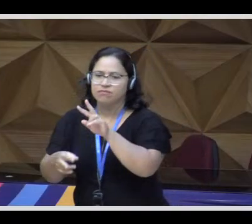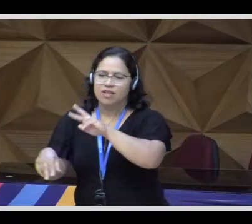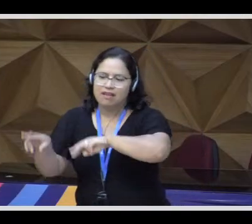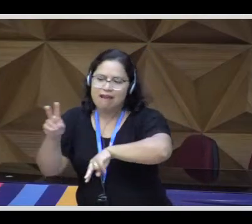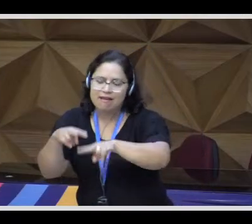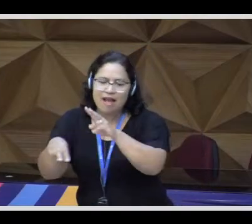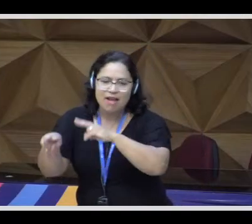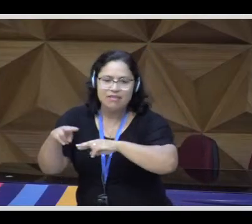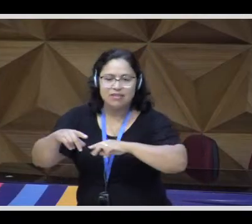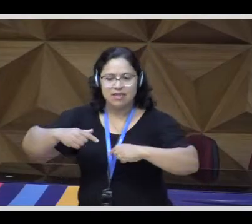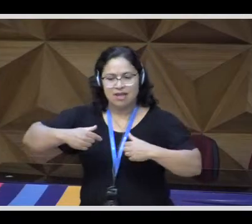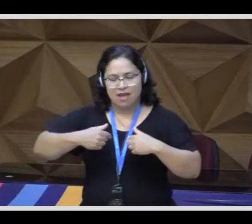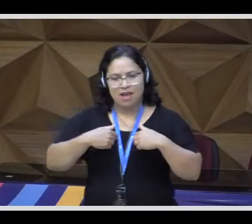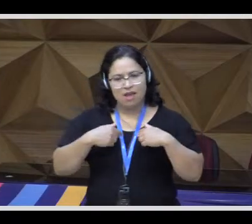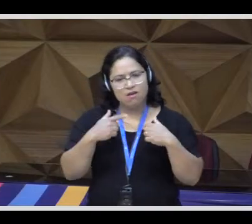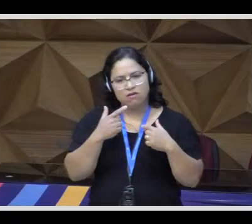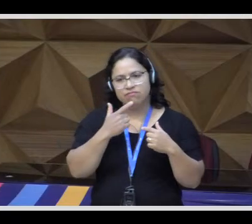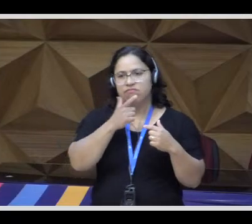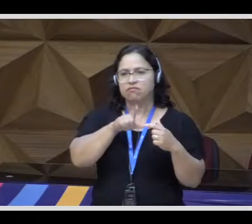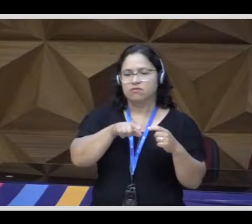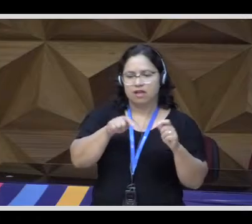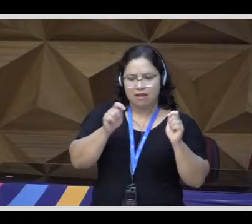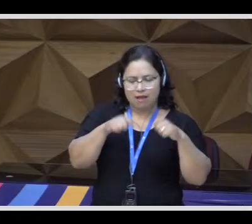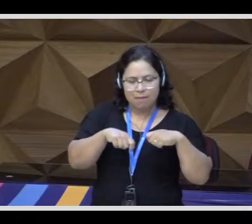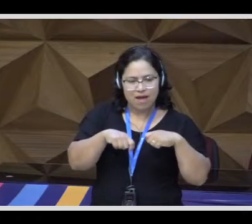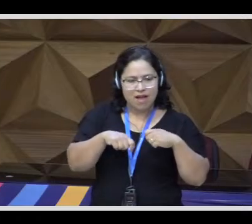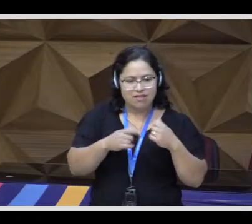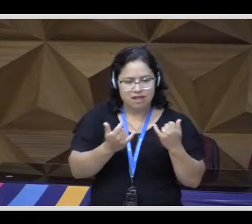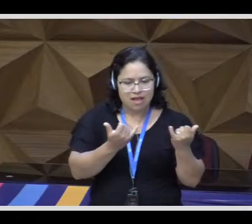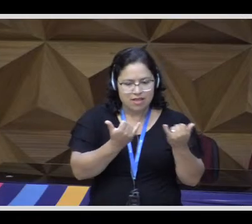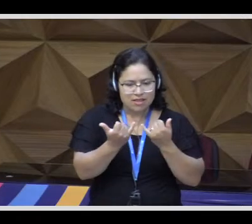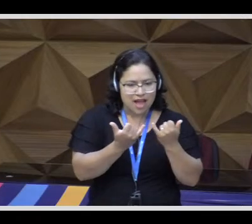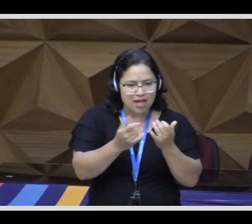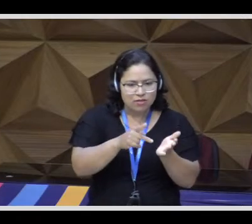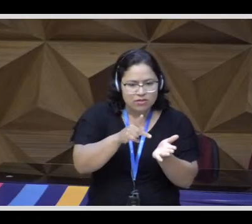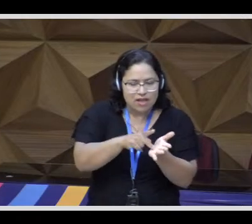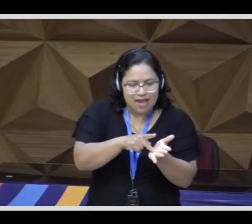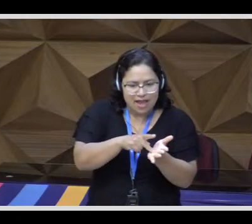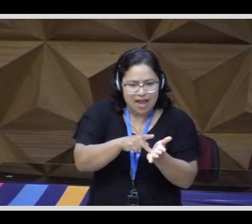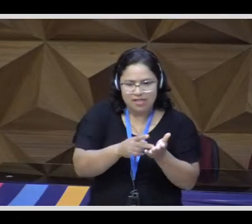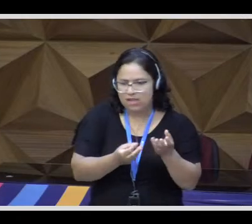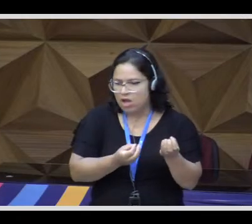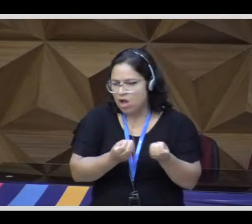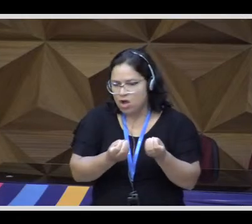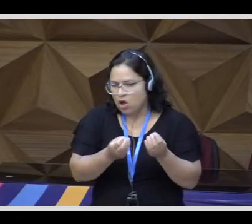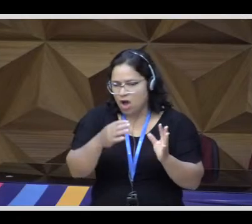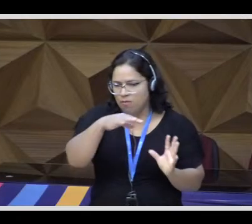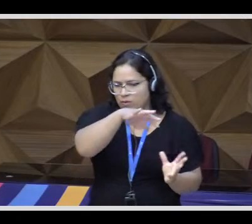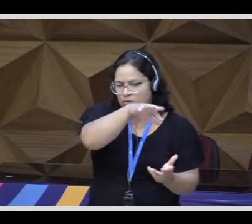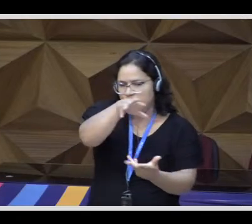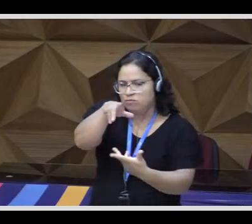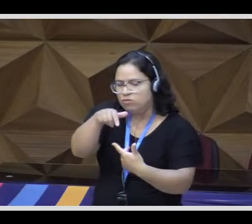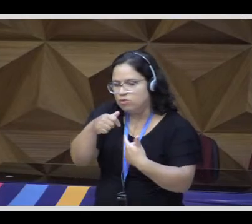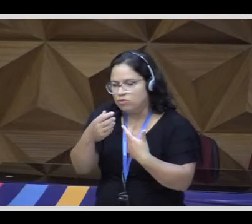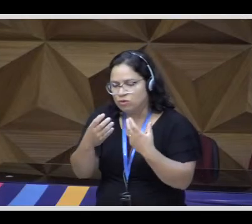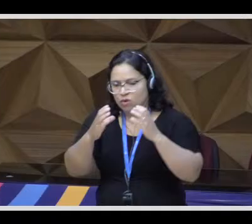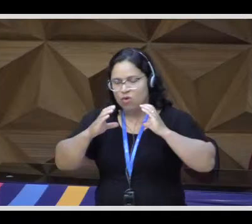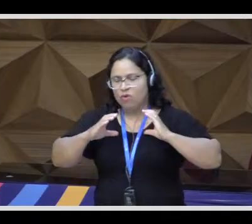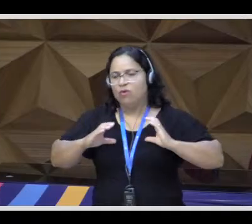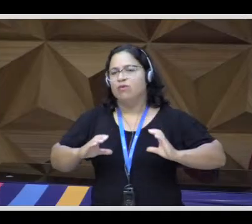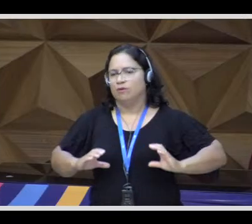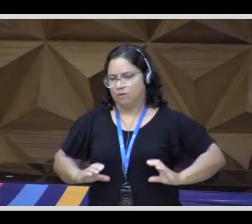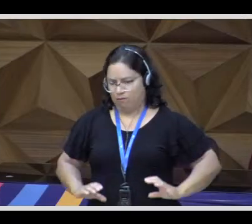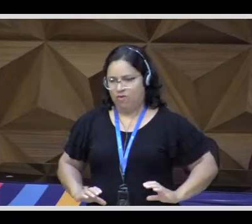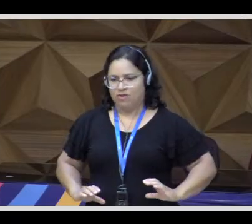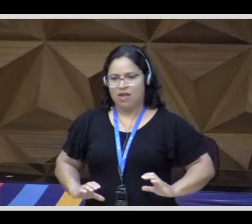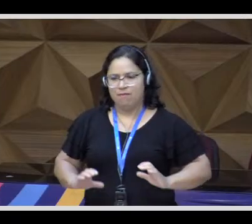could bring with me real data about how the world is reacting to what the candidates